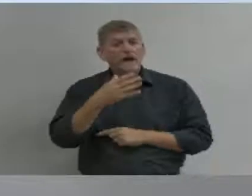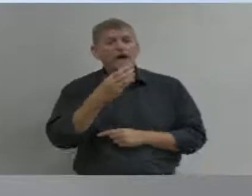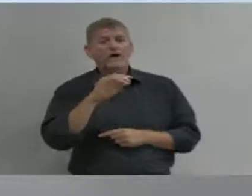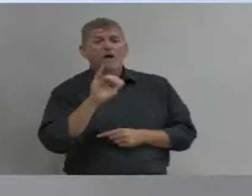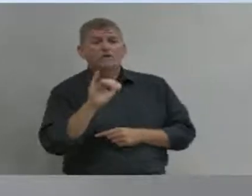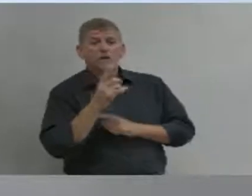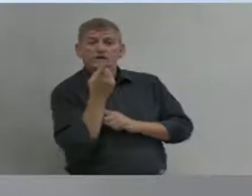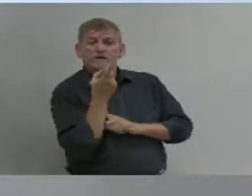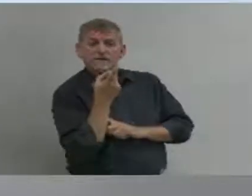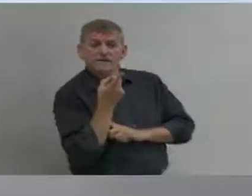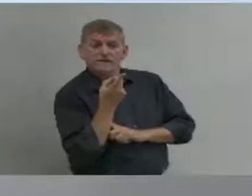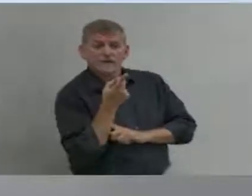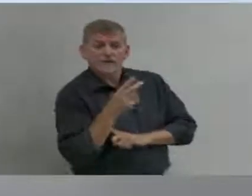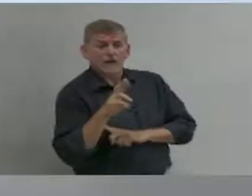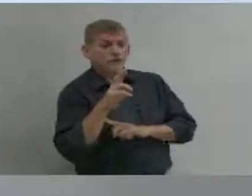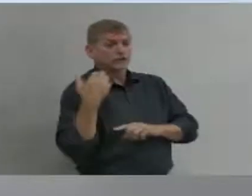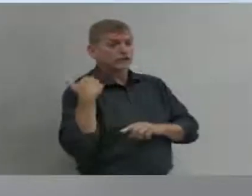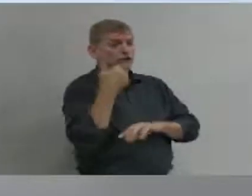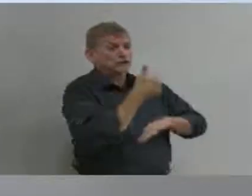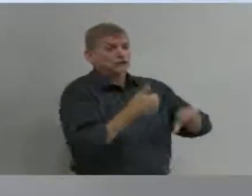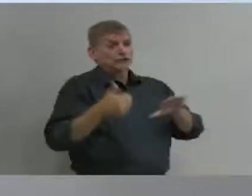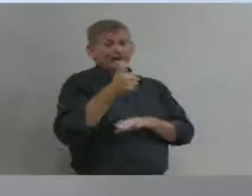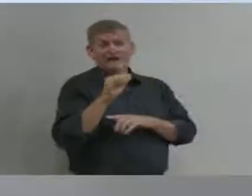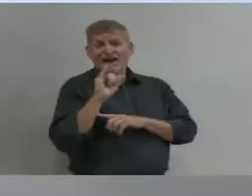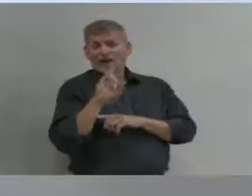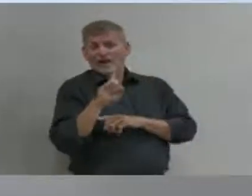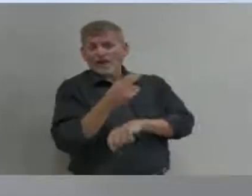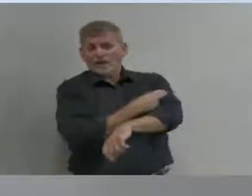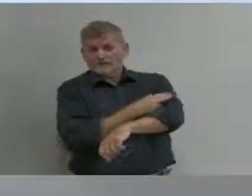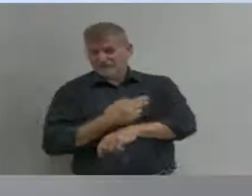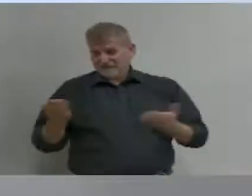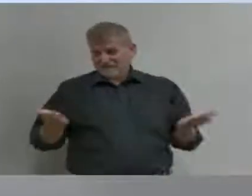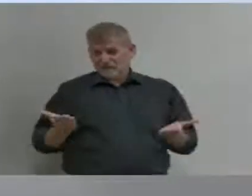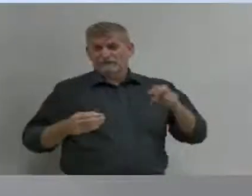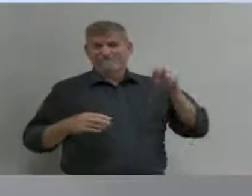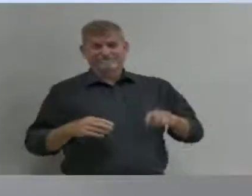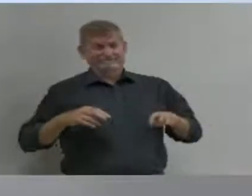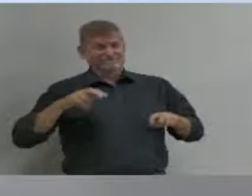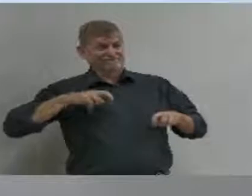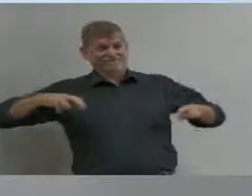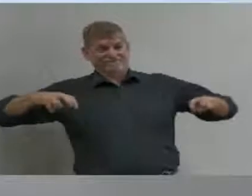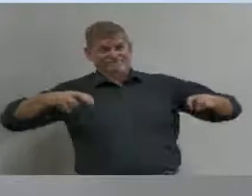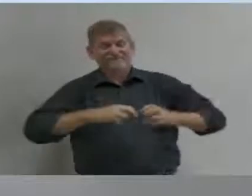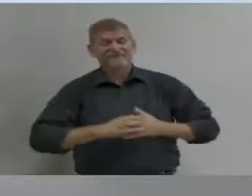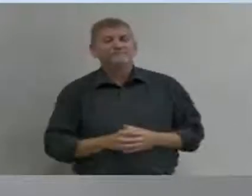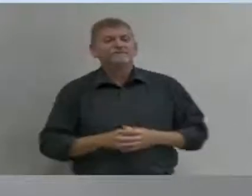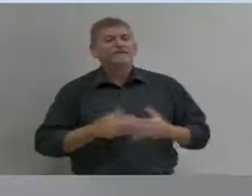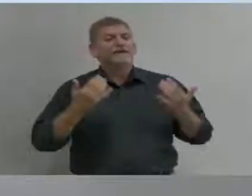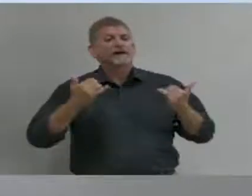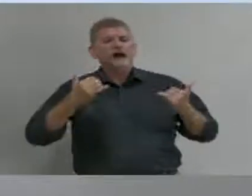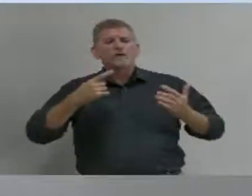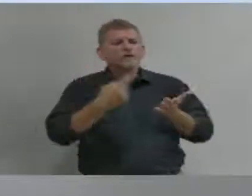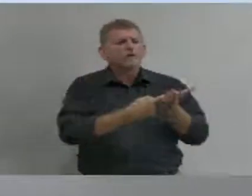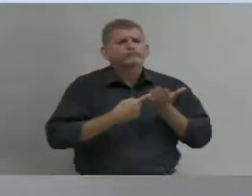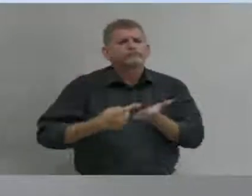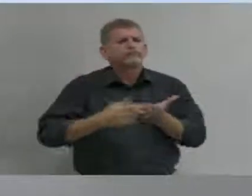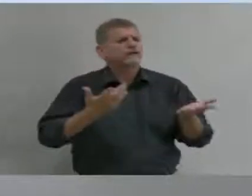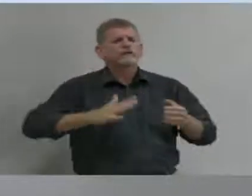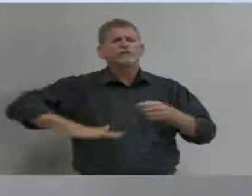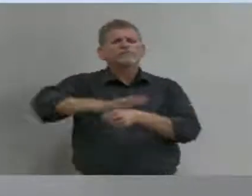Medical Officer at IU Arnett Hospital. We'll begin today with a review of our local data. On